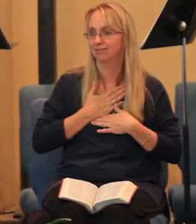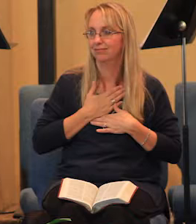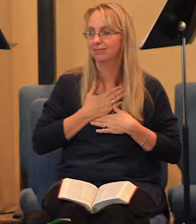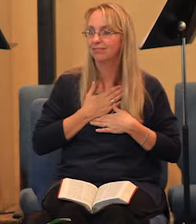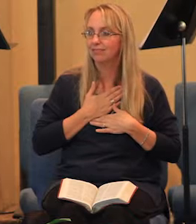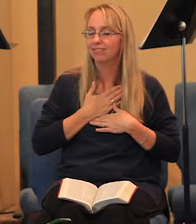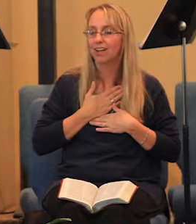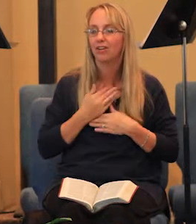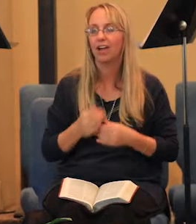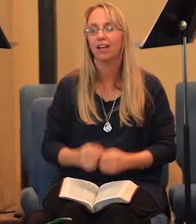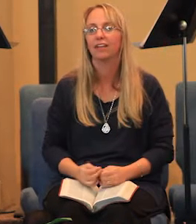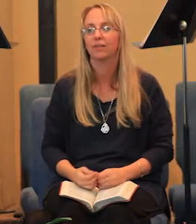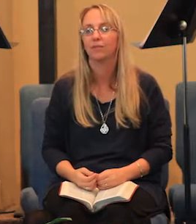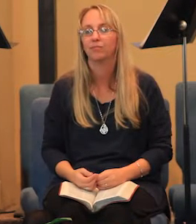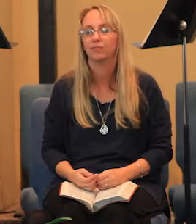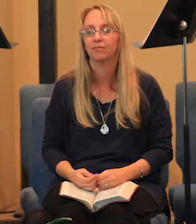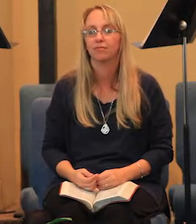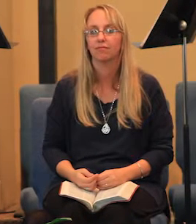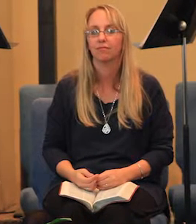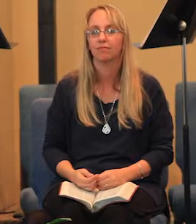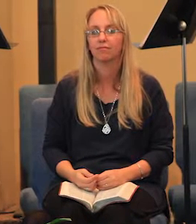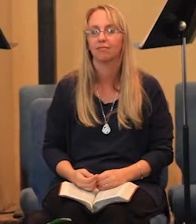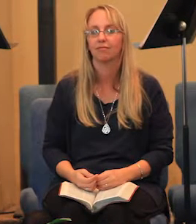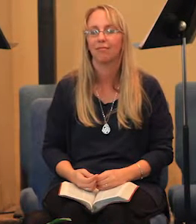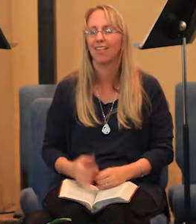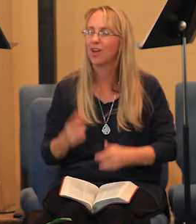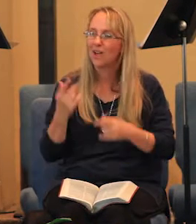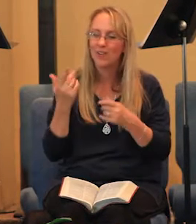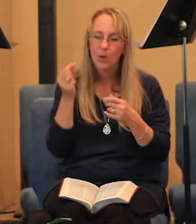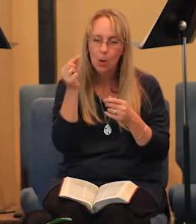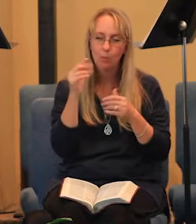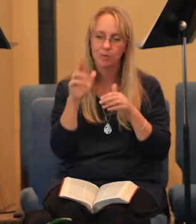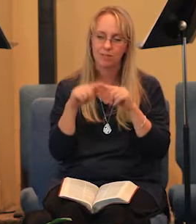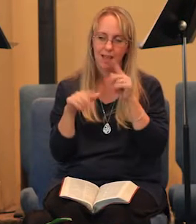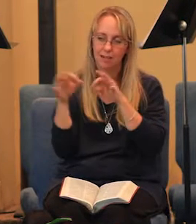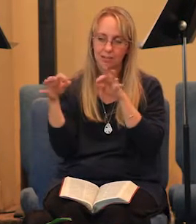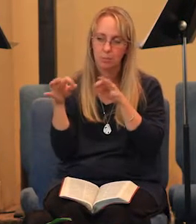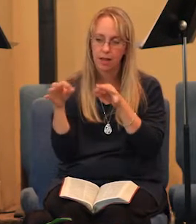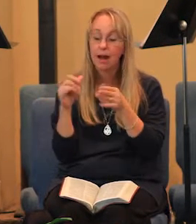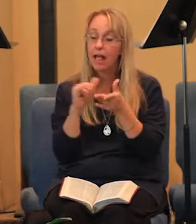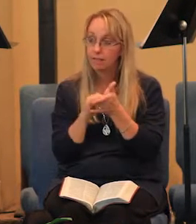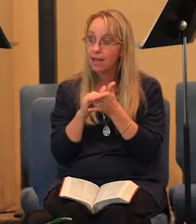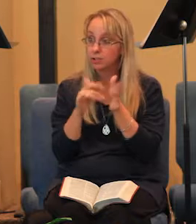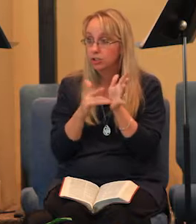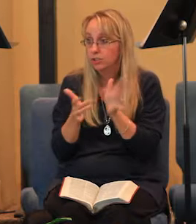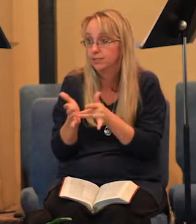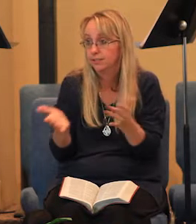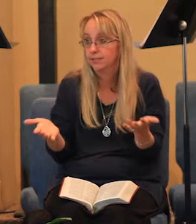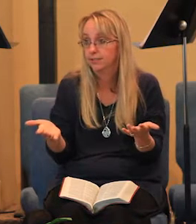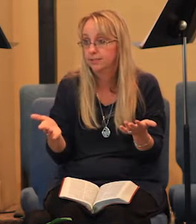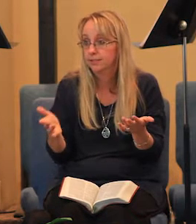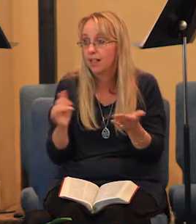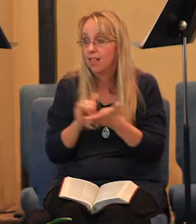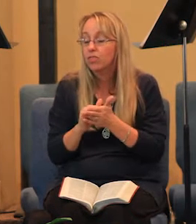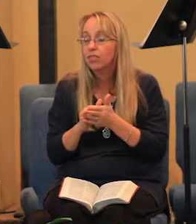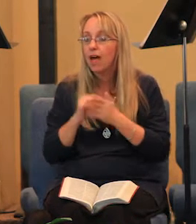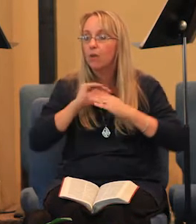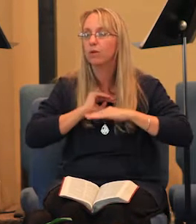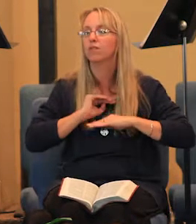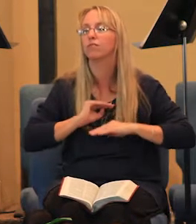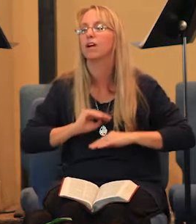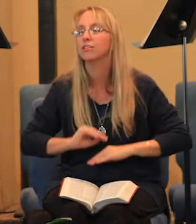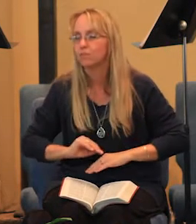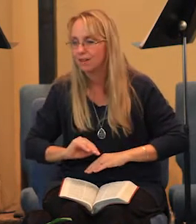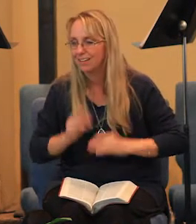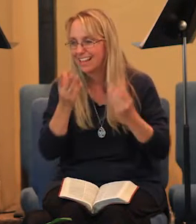is almost unspeakable. But that's Jesus. The refreshment that he offers